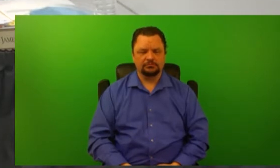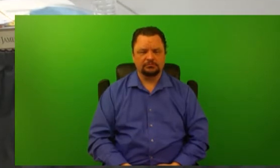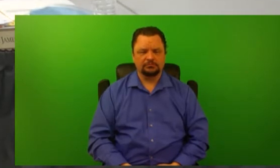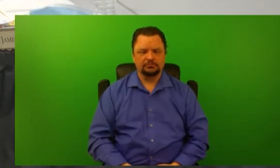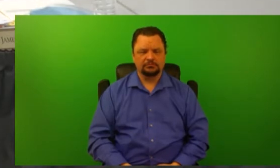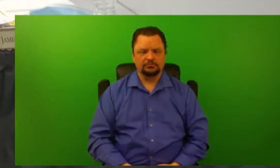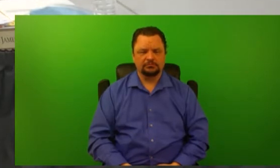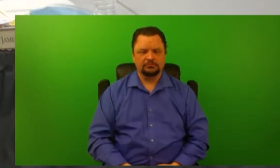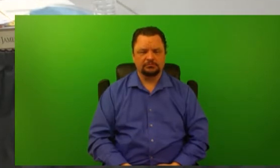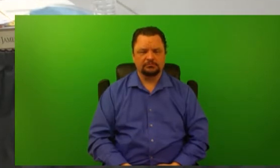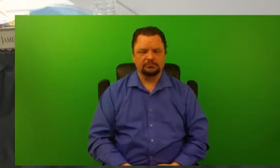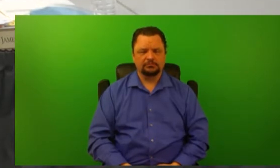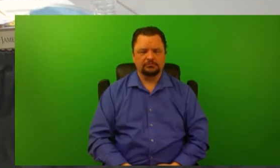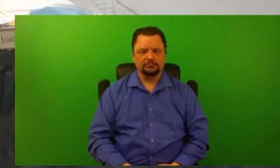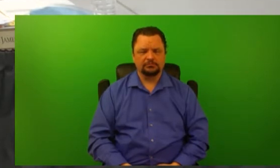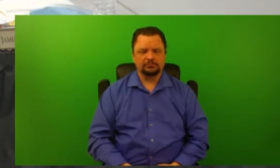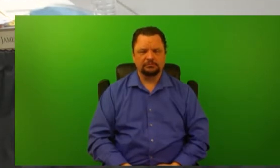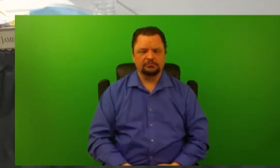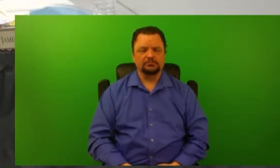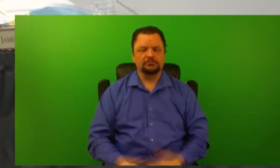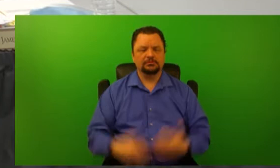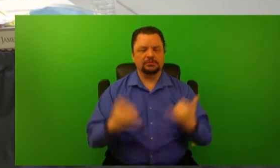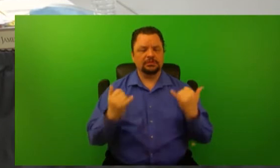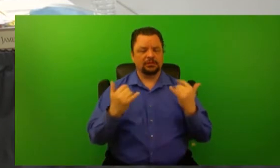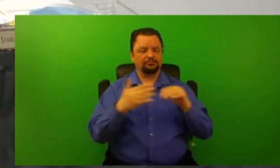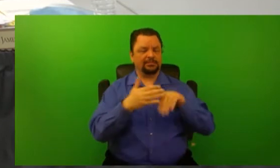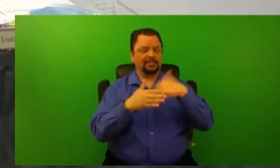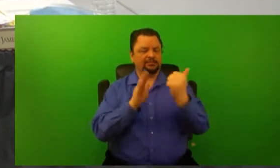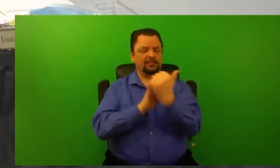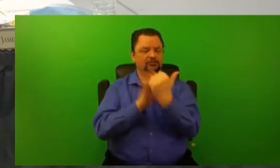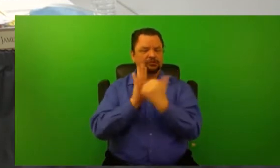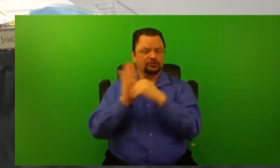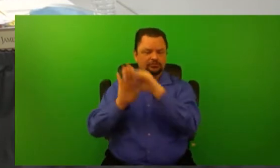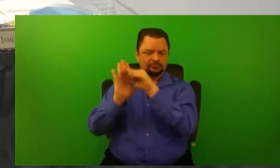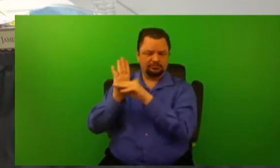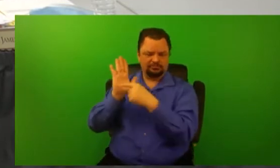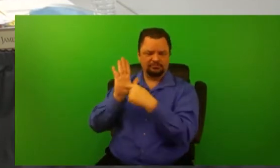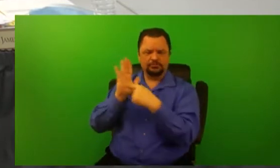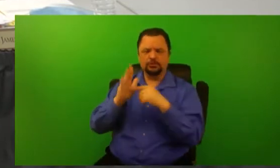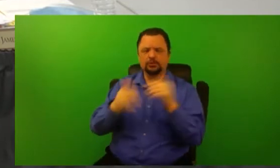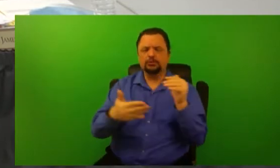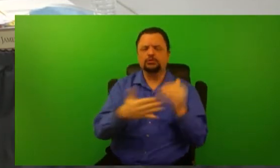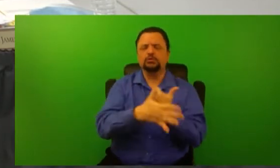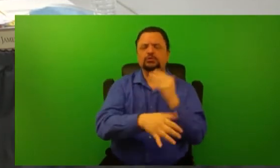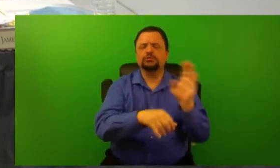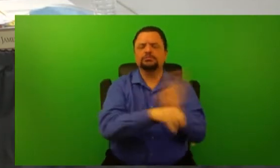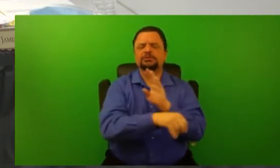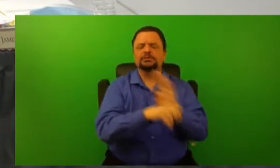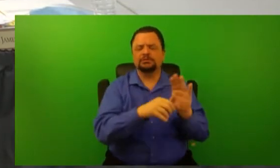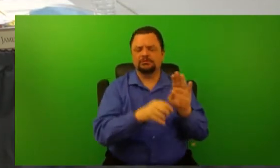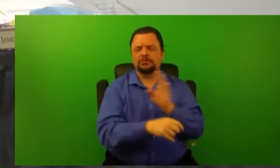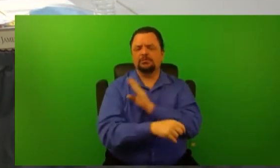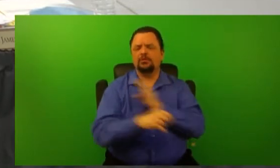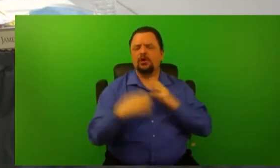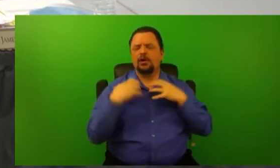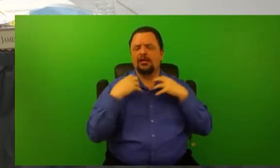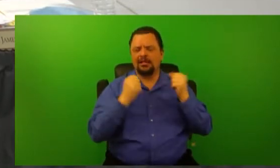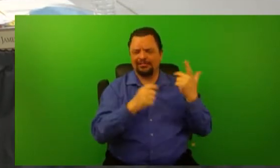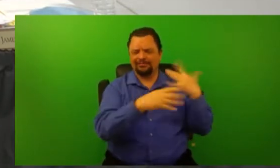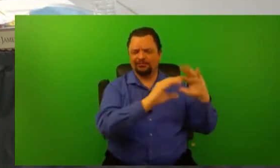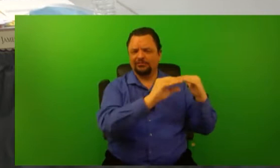The next item on the agenda under new business is the Board of Health email policy. And